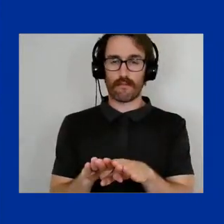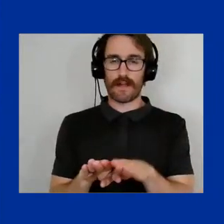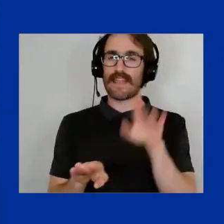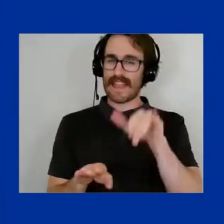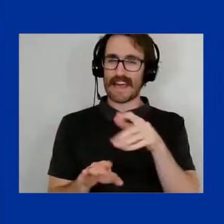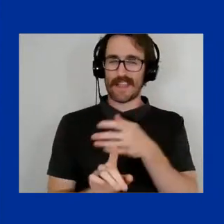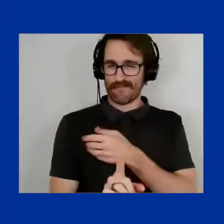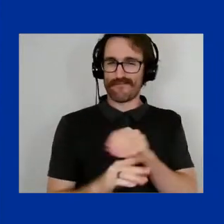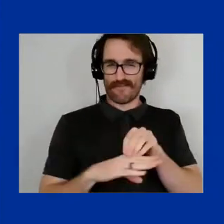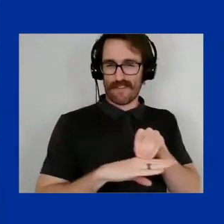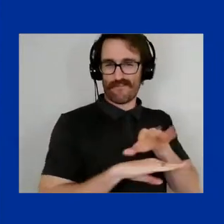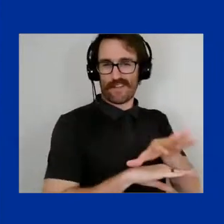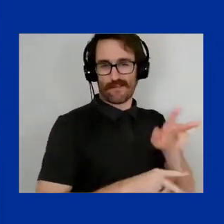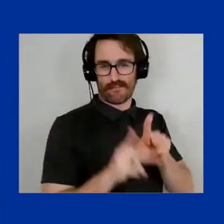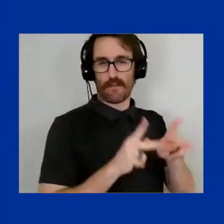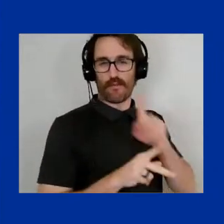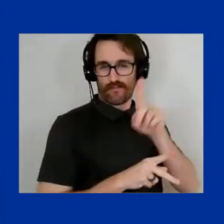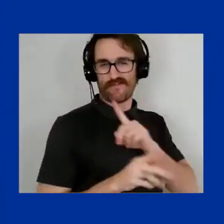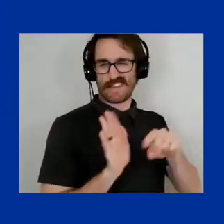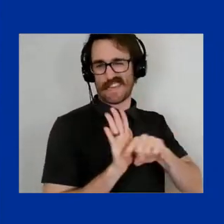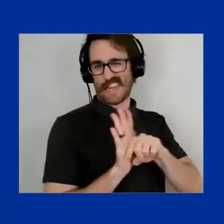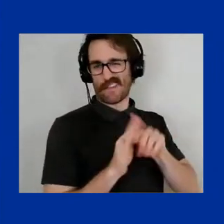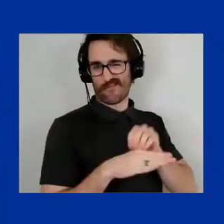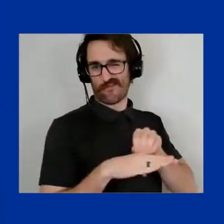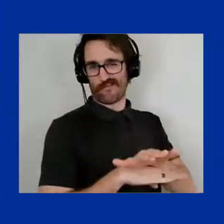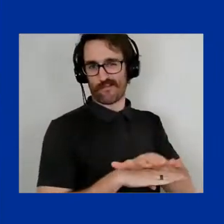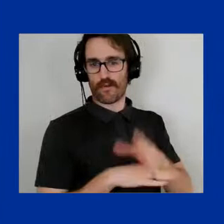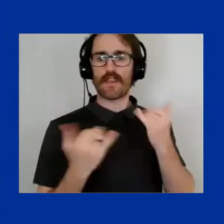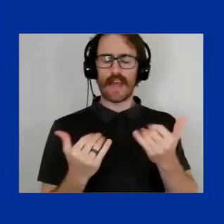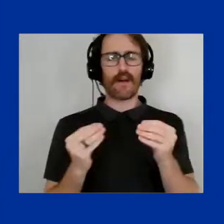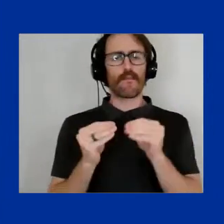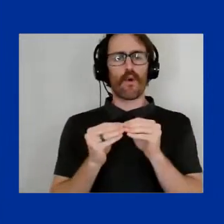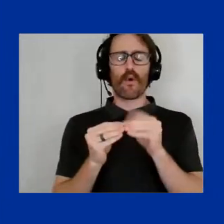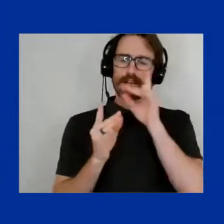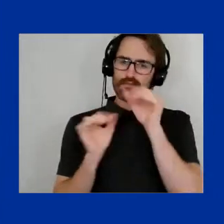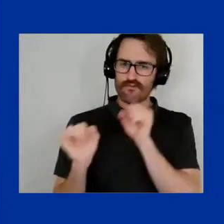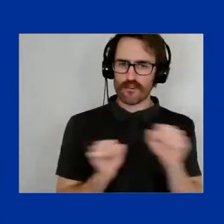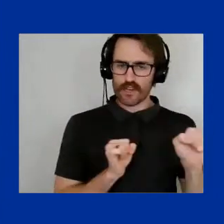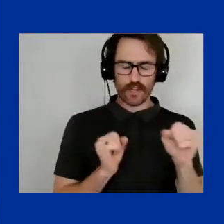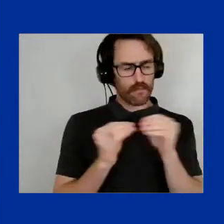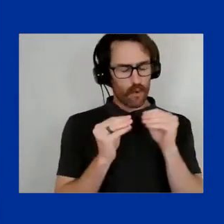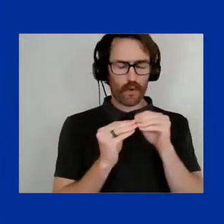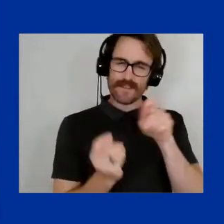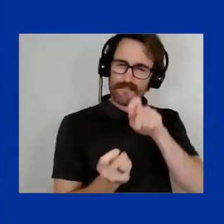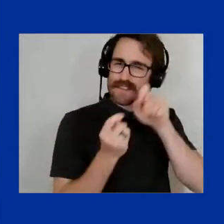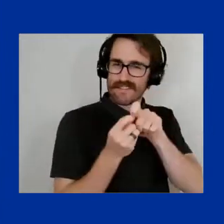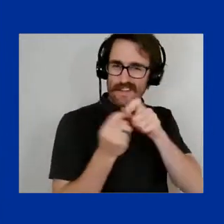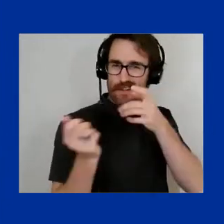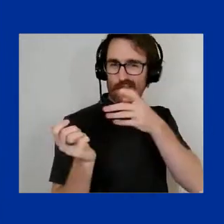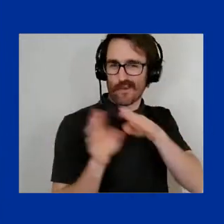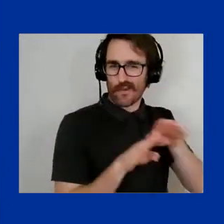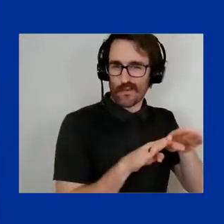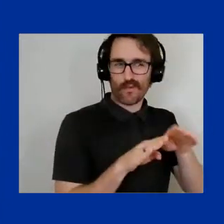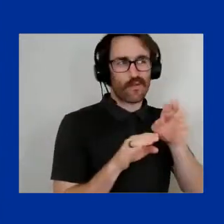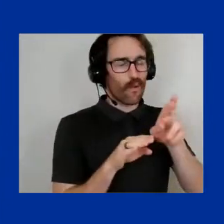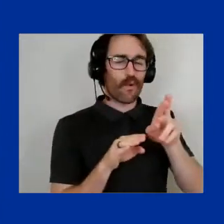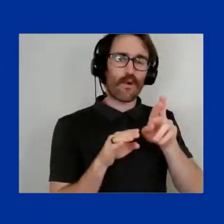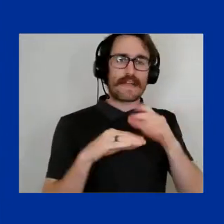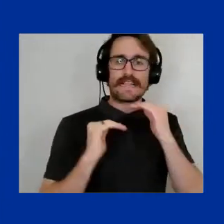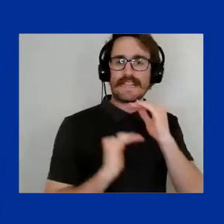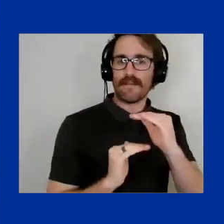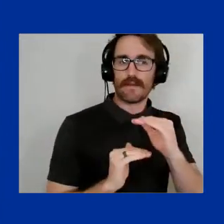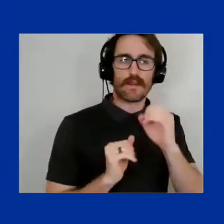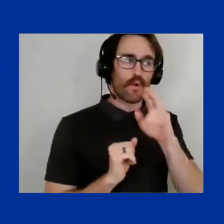this approach was one where we wanted to be a little bit more surgical and strategic, and we want to only target those parks